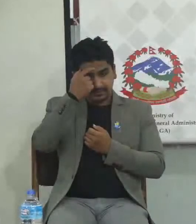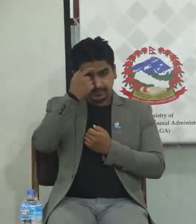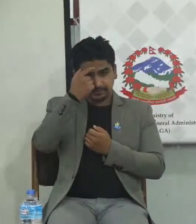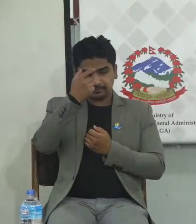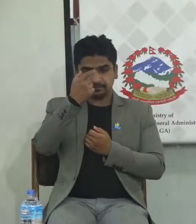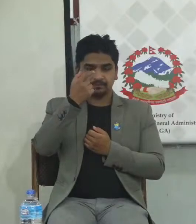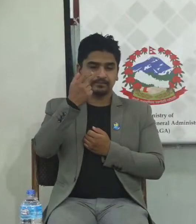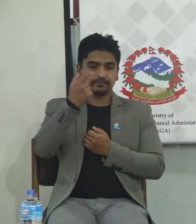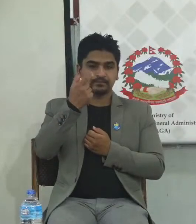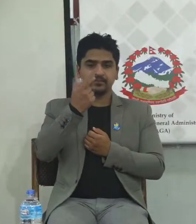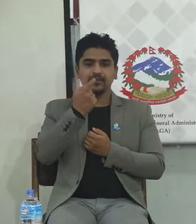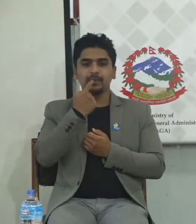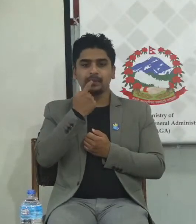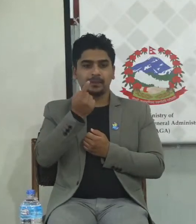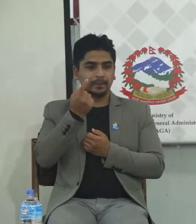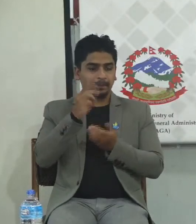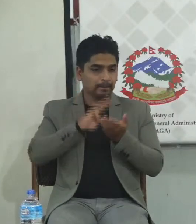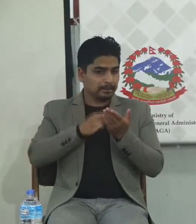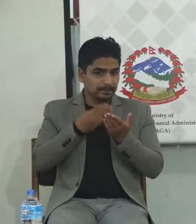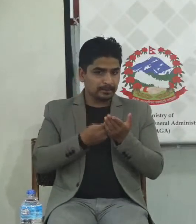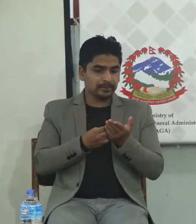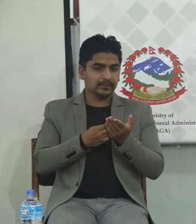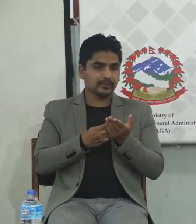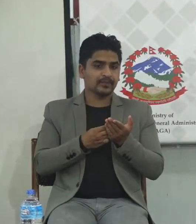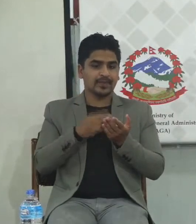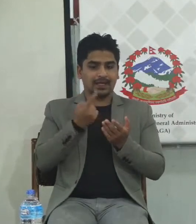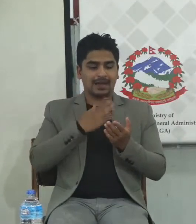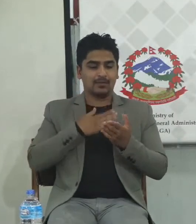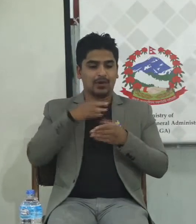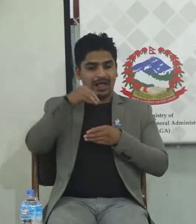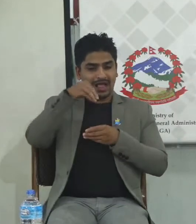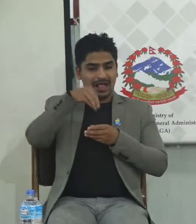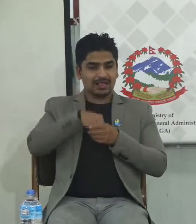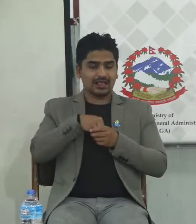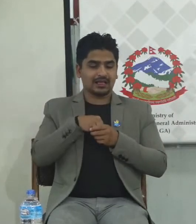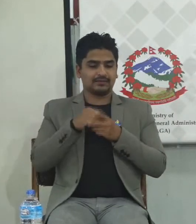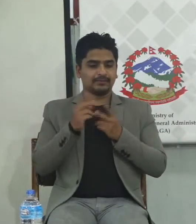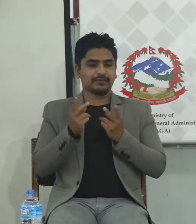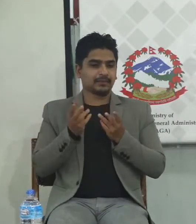For example, I have some depression, or